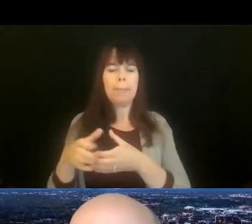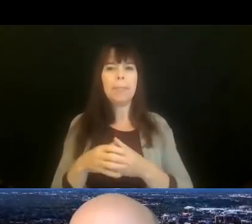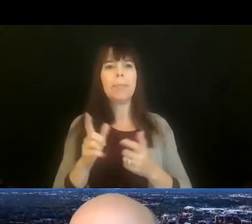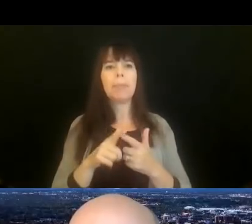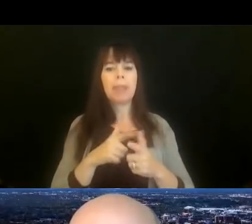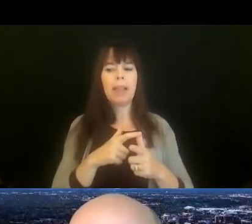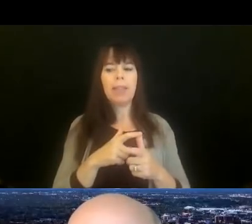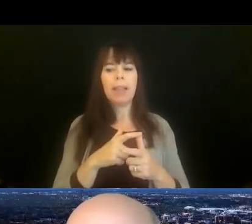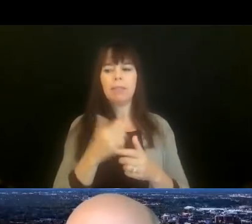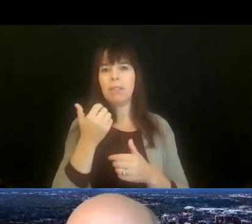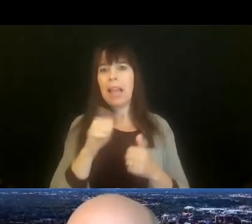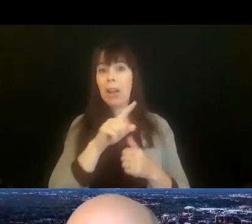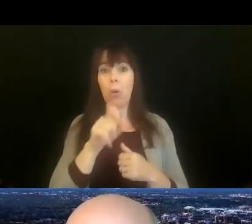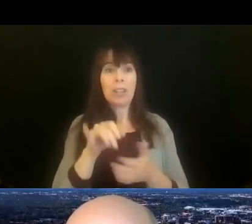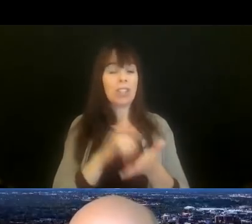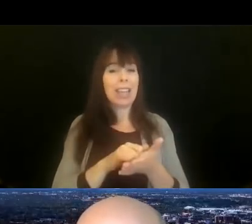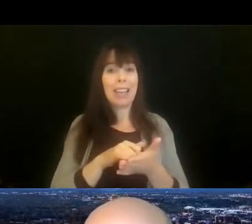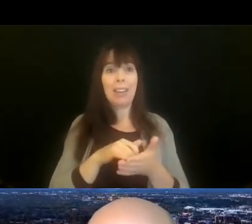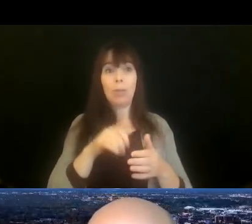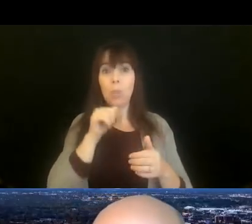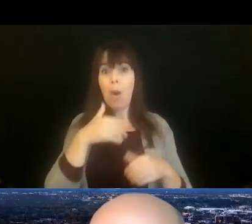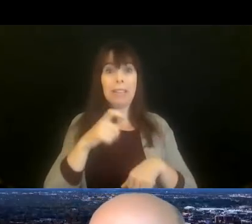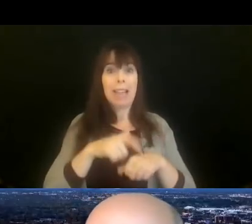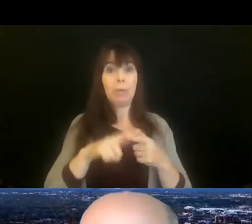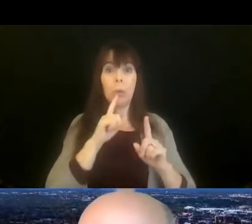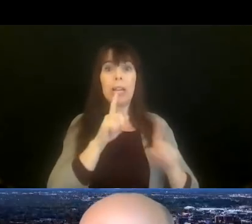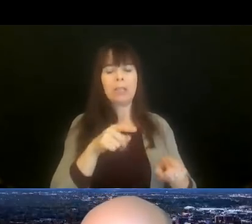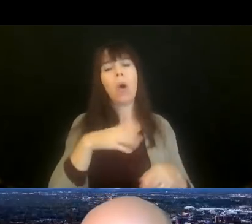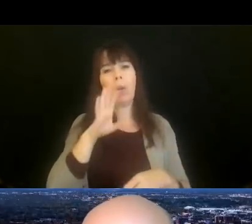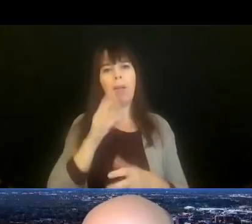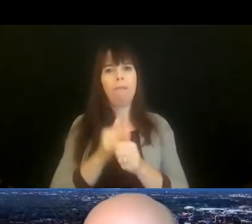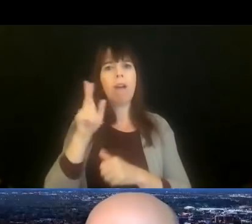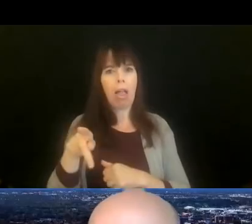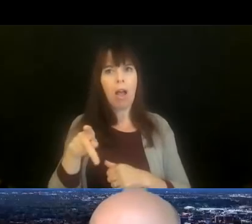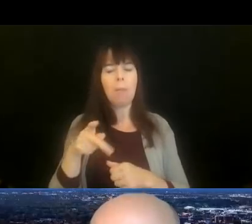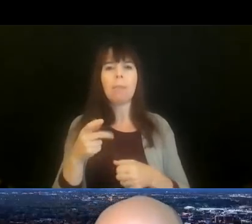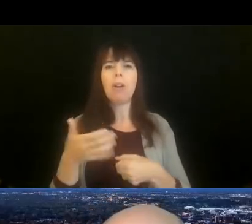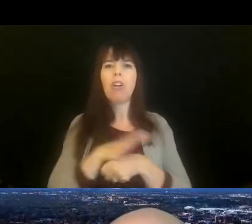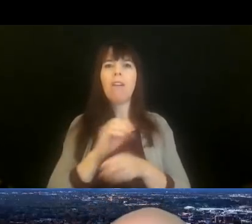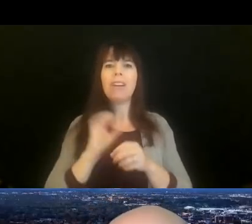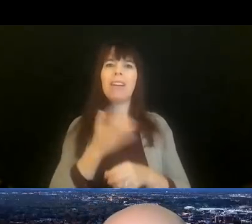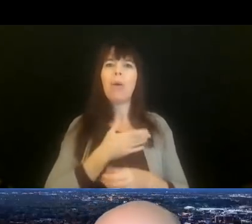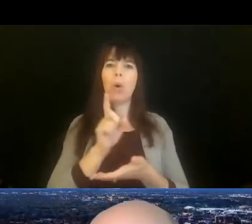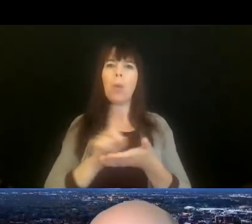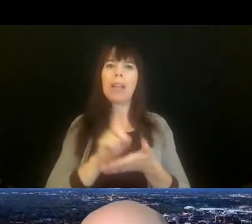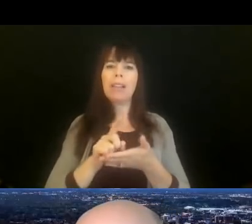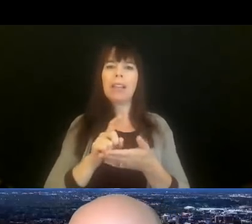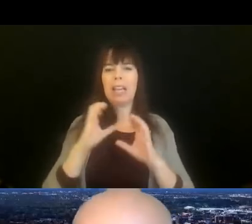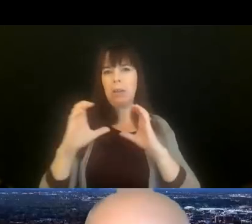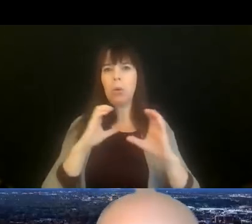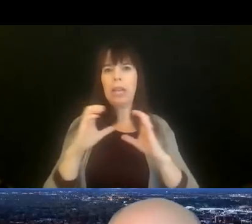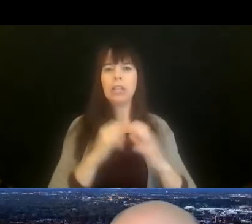then any questions that we don't get to, we will of course try to follow up and cover in our weekly